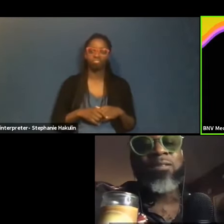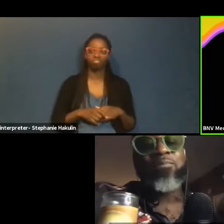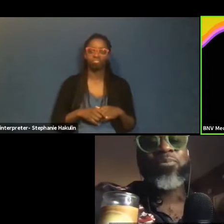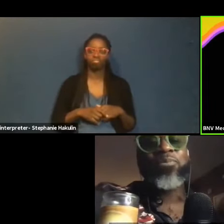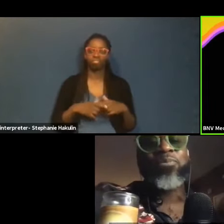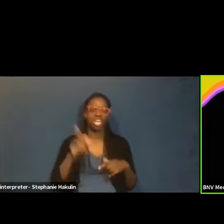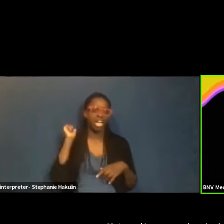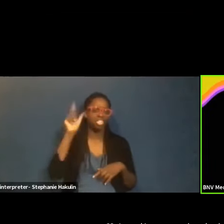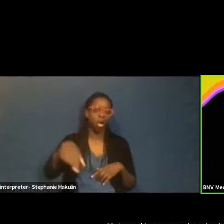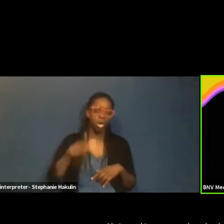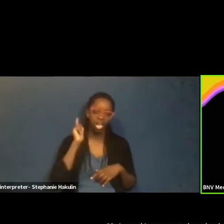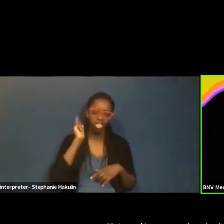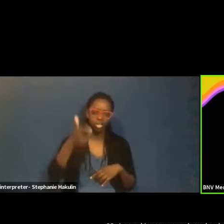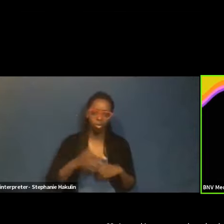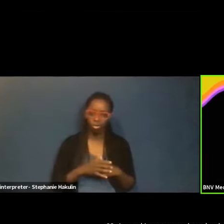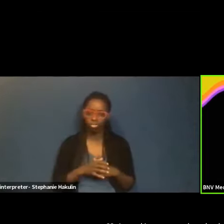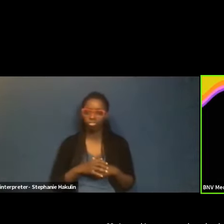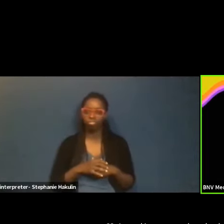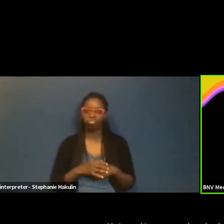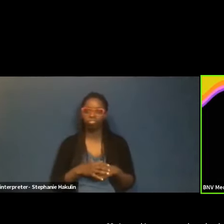BMV.